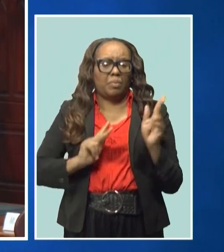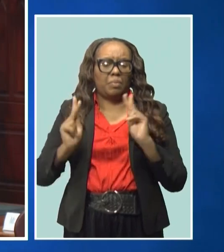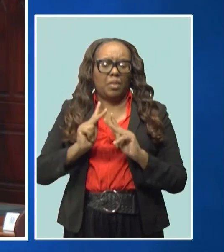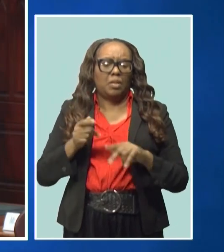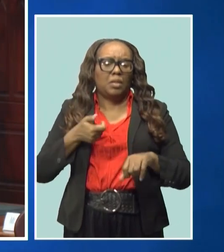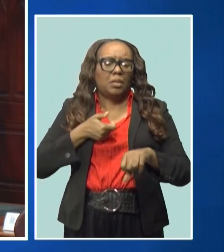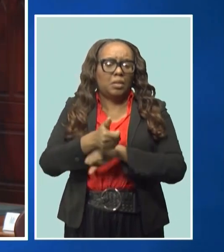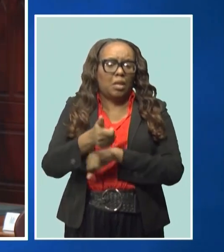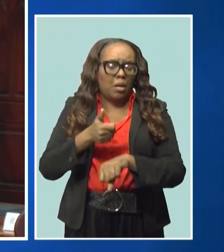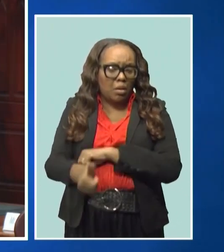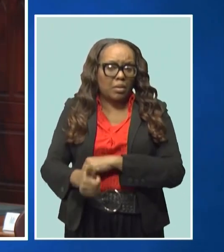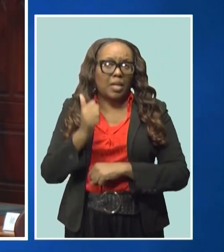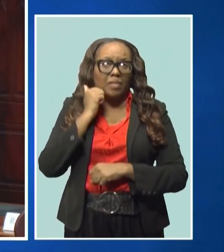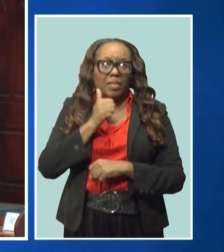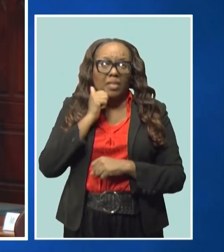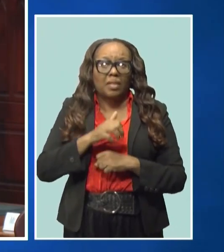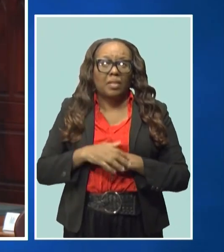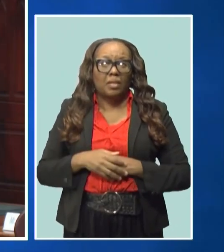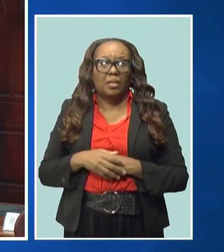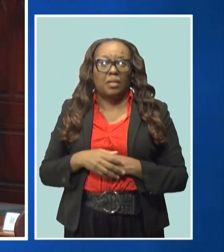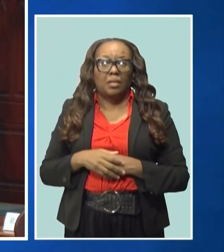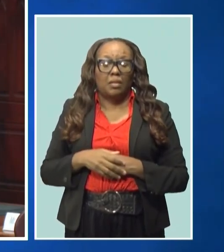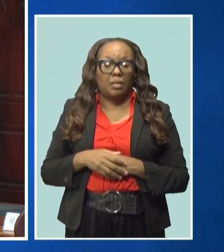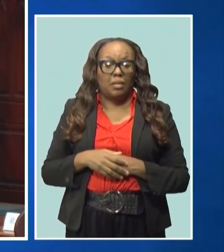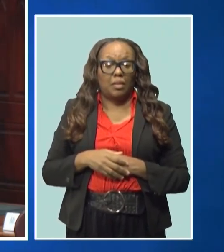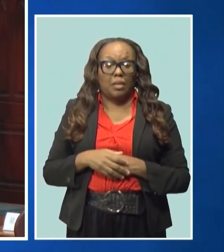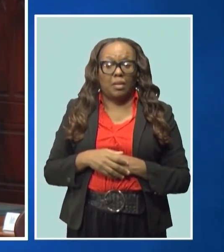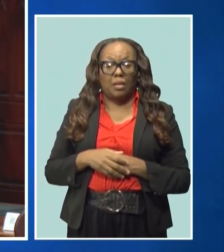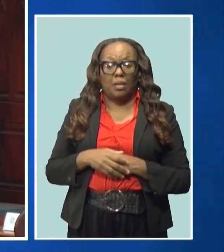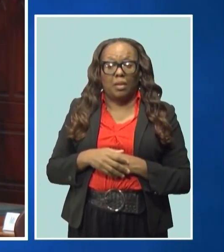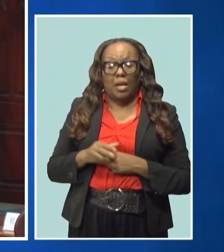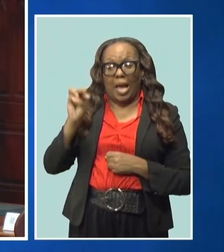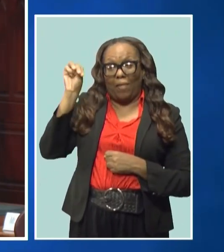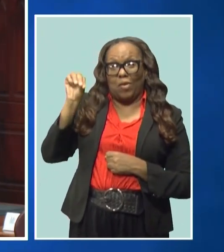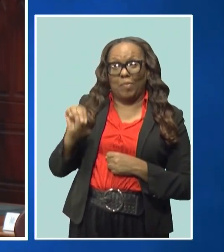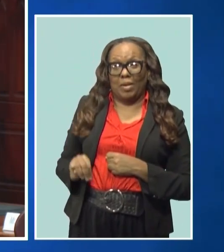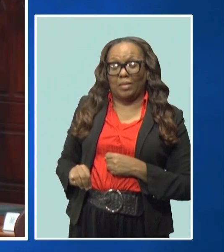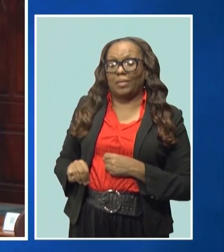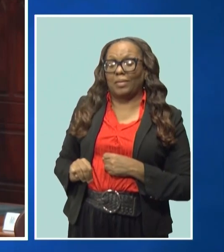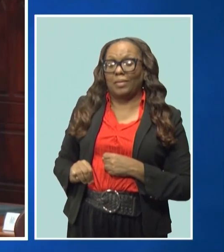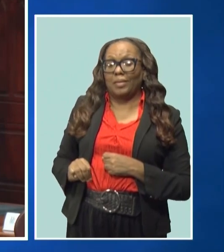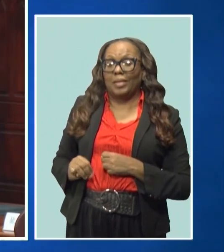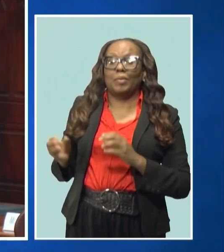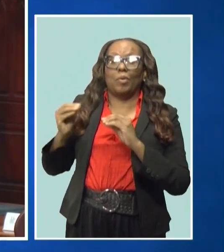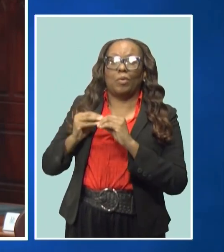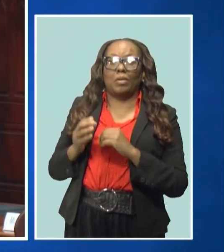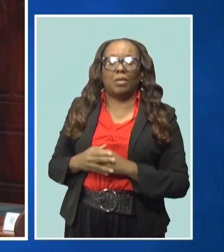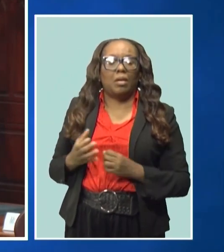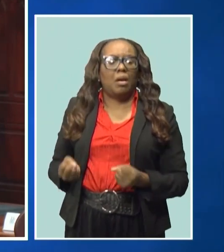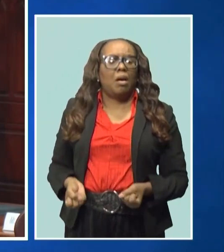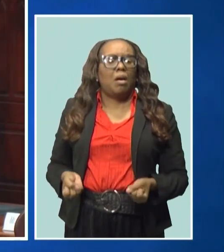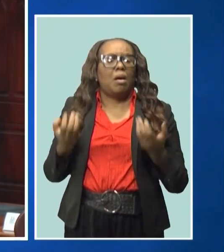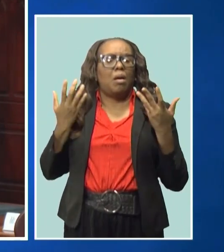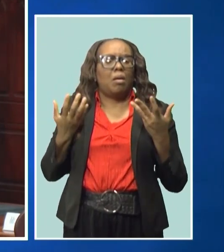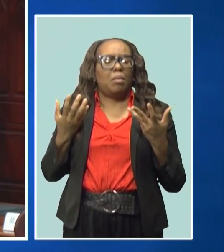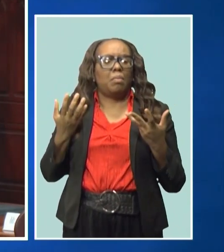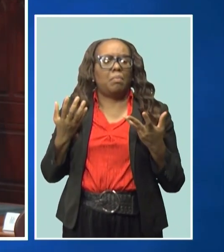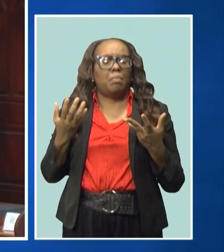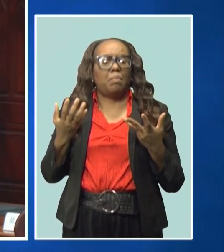at least. On a Monday, it's a lot more than that. At least 15 people get charged a day. How many trials do we do in a day in